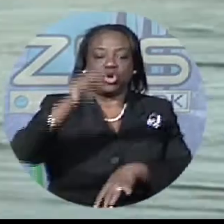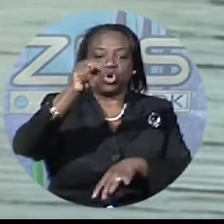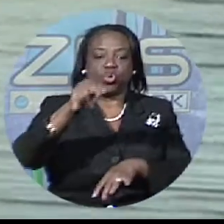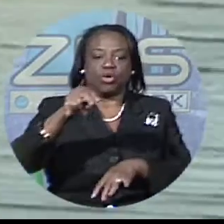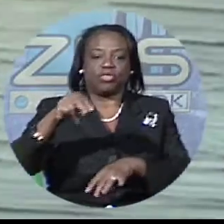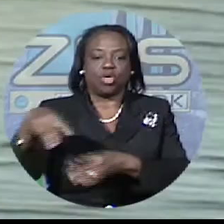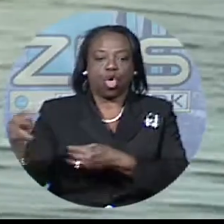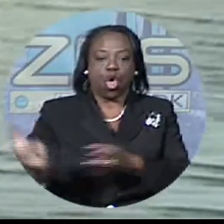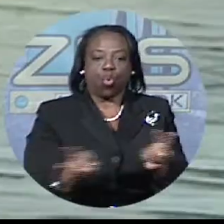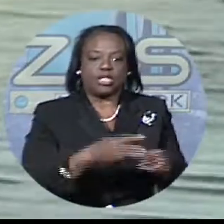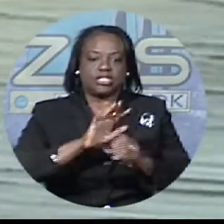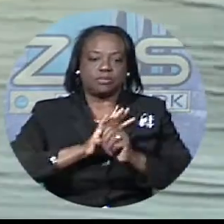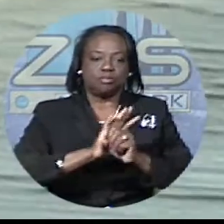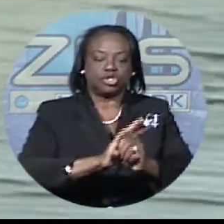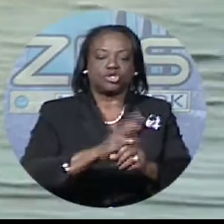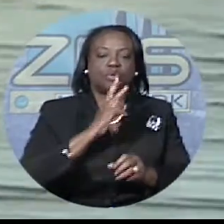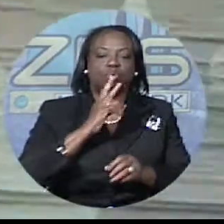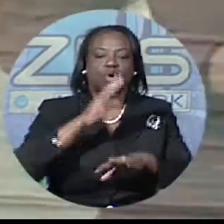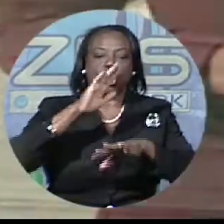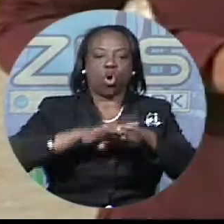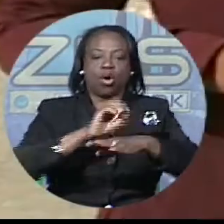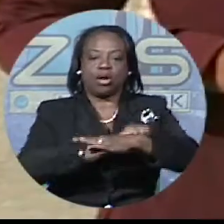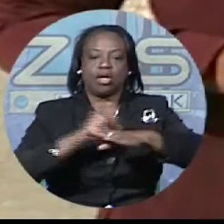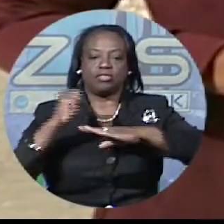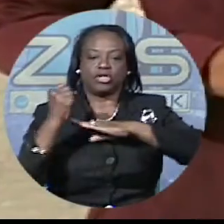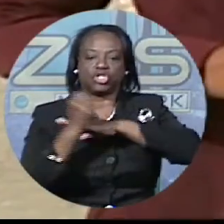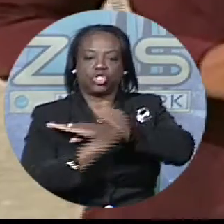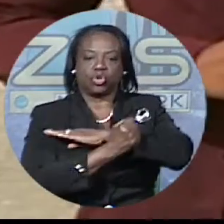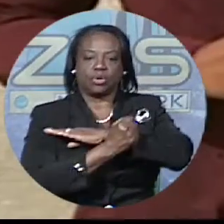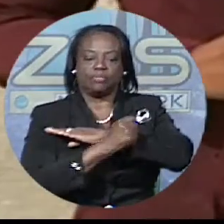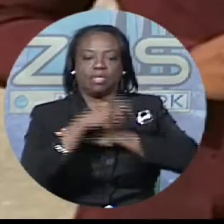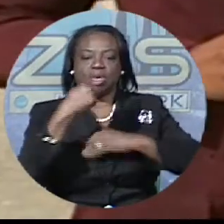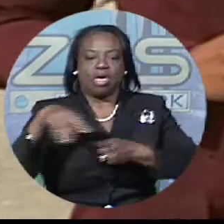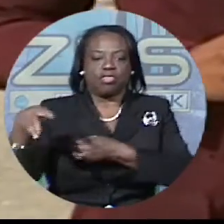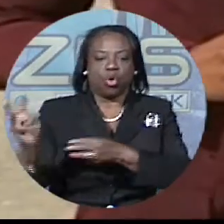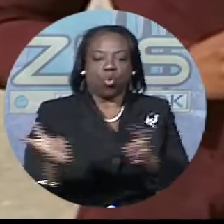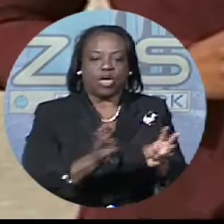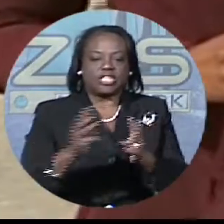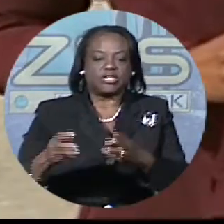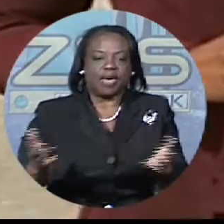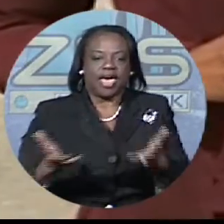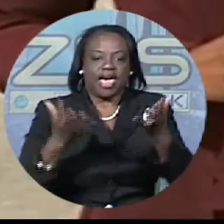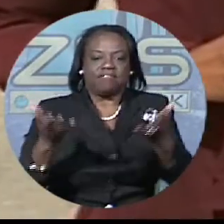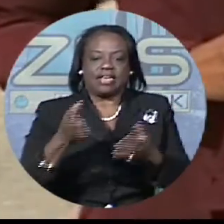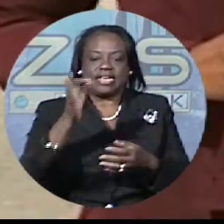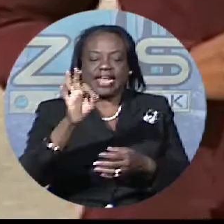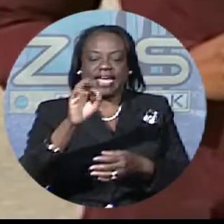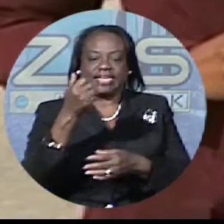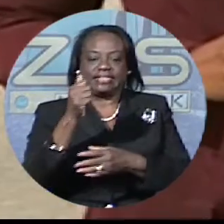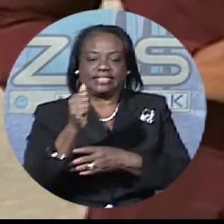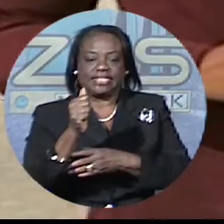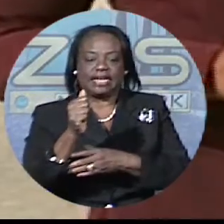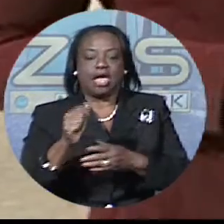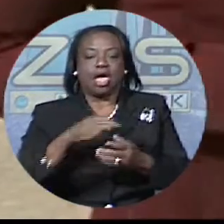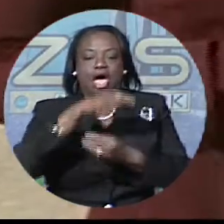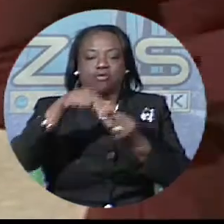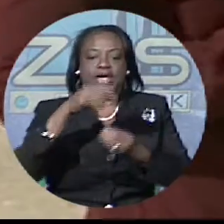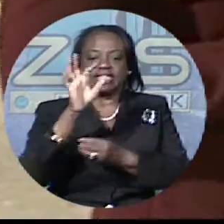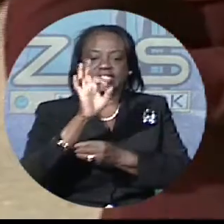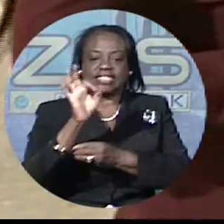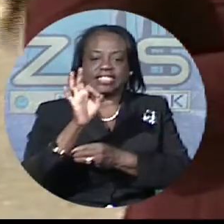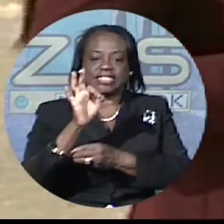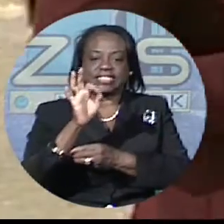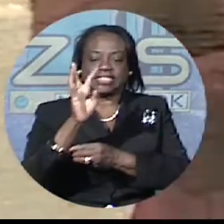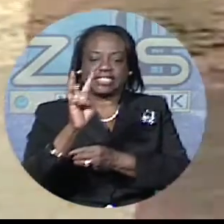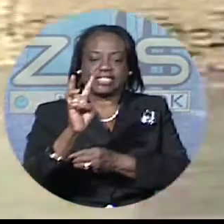on shore. Around 10 on Sunday morning, the winds were still a bit heavy at the Fishing Hole Road. Now, residents say around 6 a.m. the water level